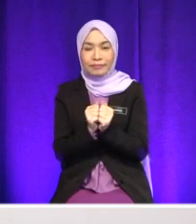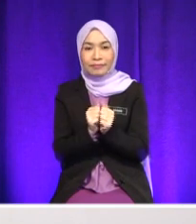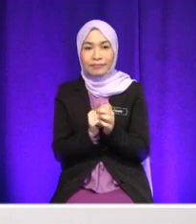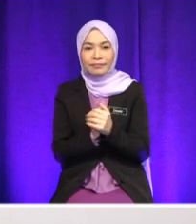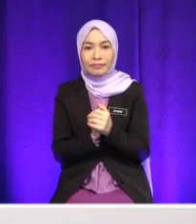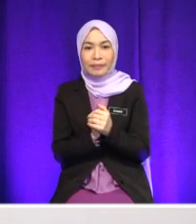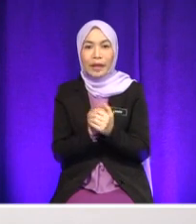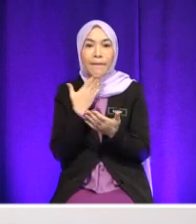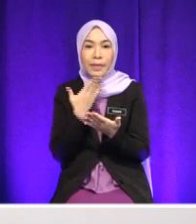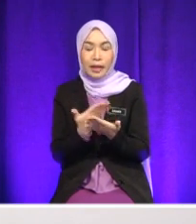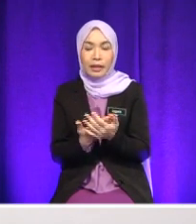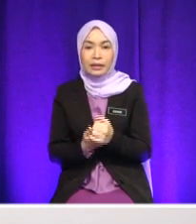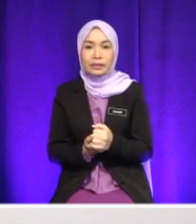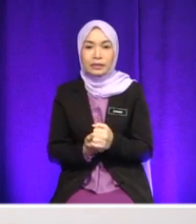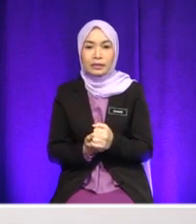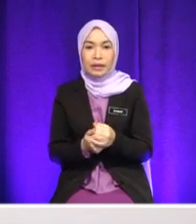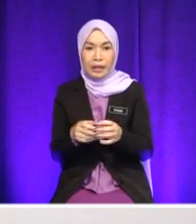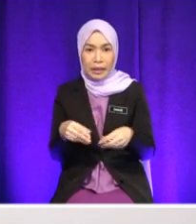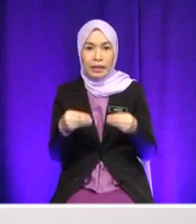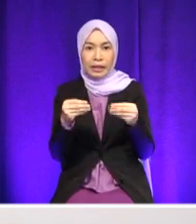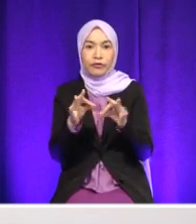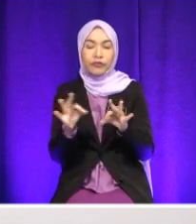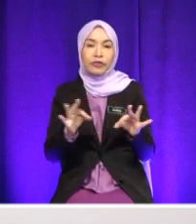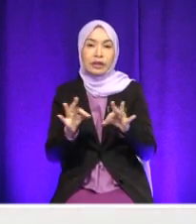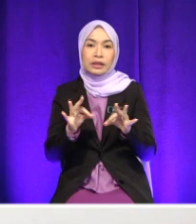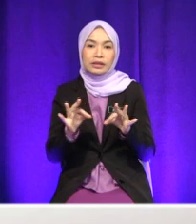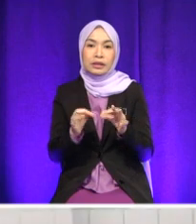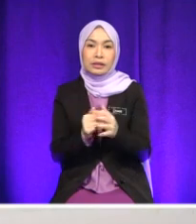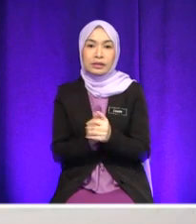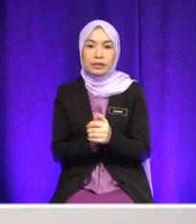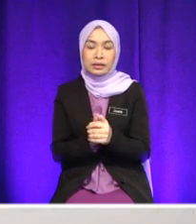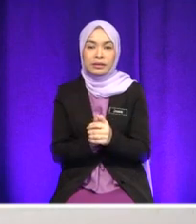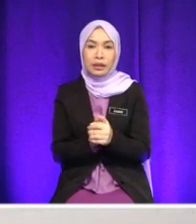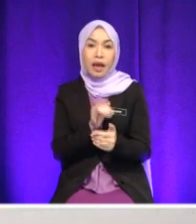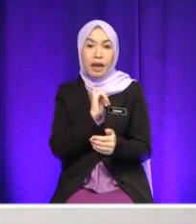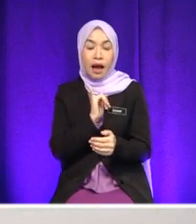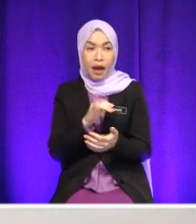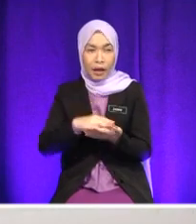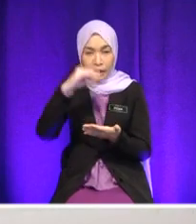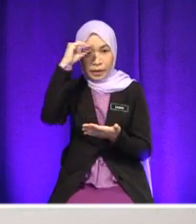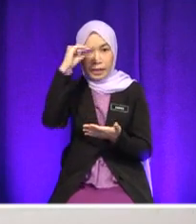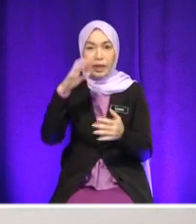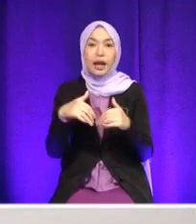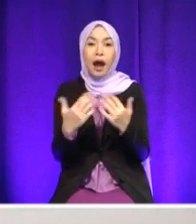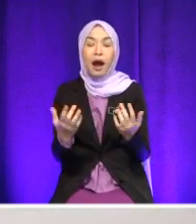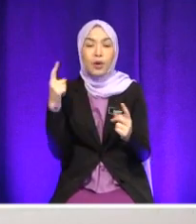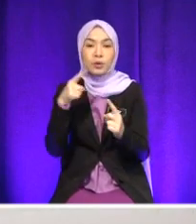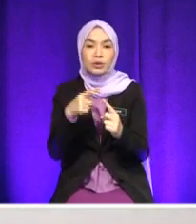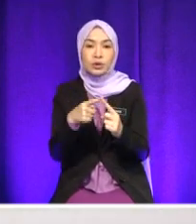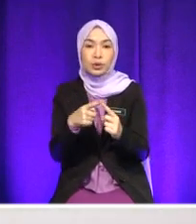After having such a meaningful lesson, I have learned about how to agree and disagree politely in